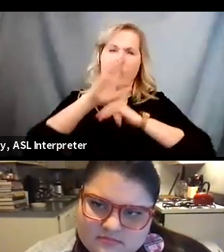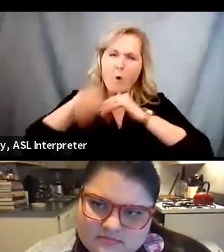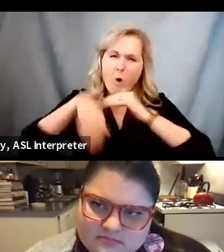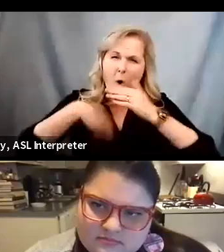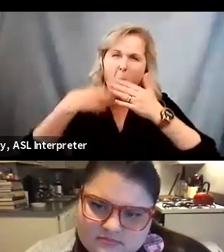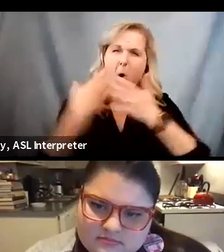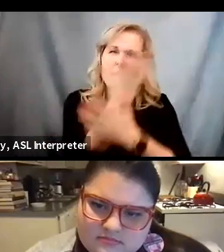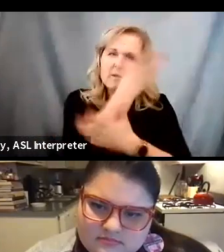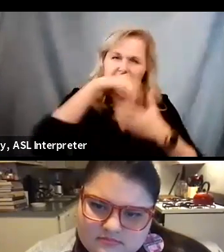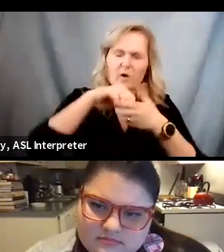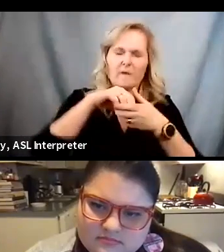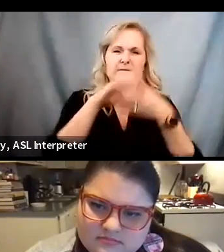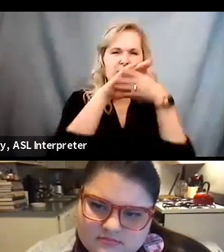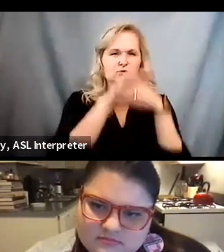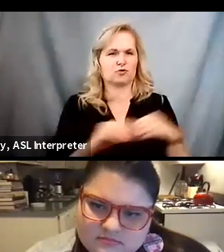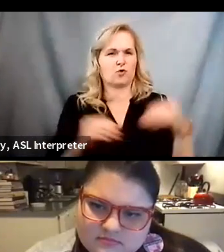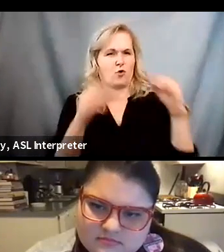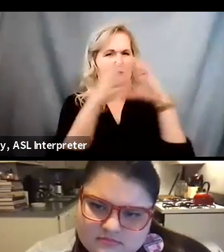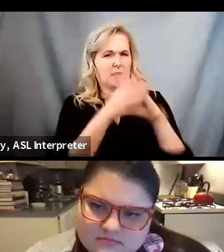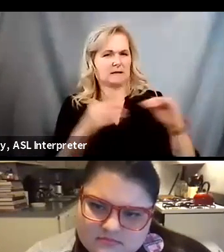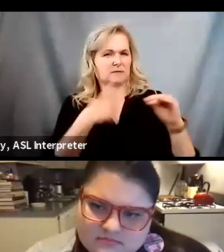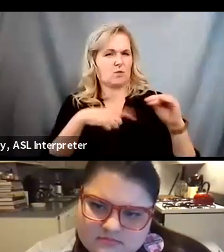These stories that we're telling.